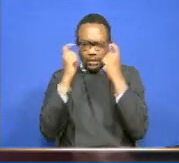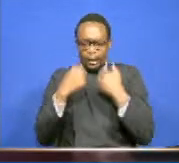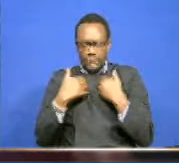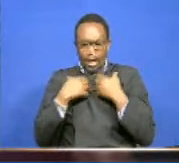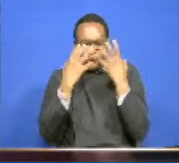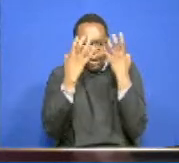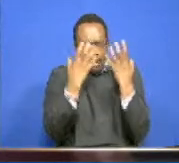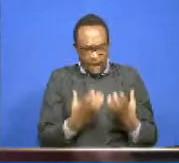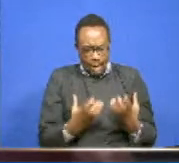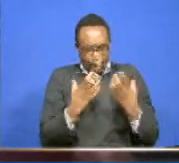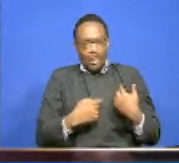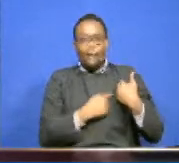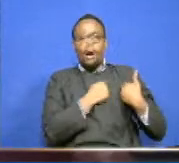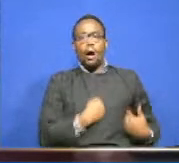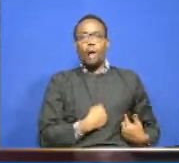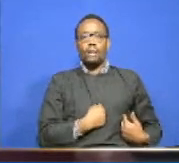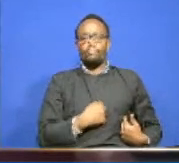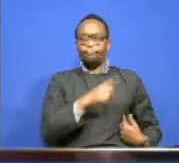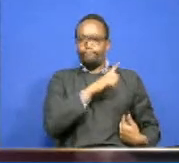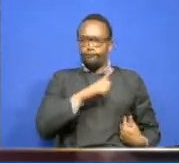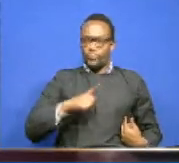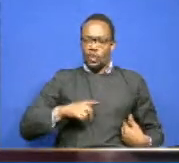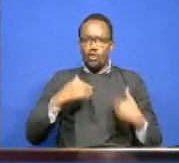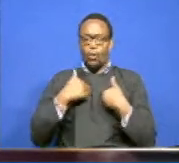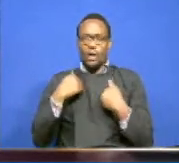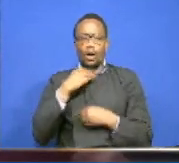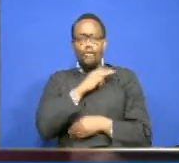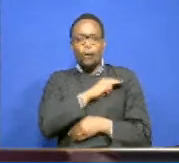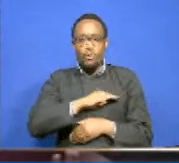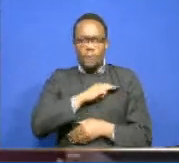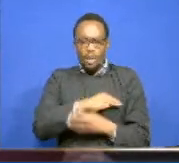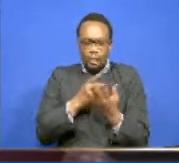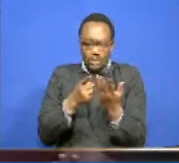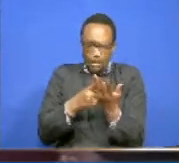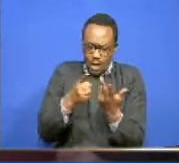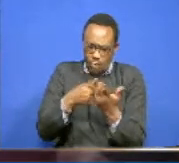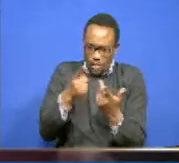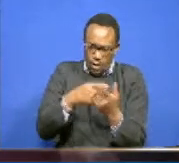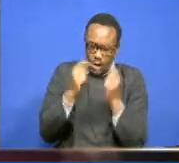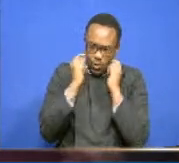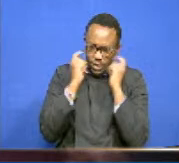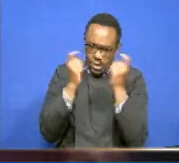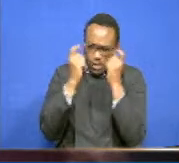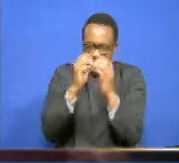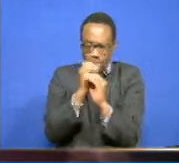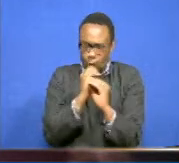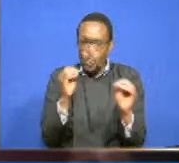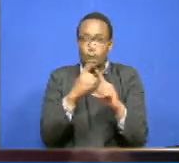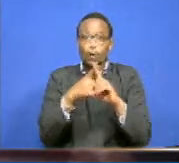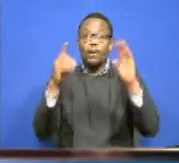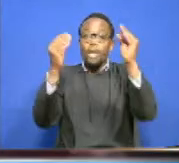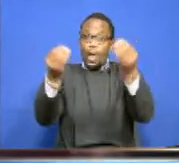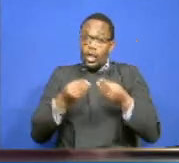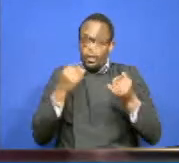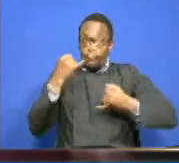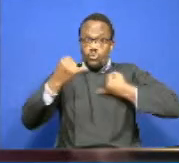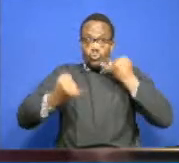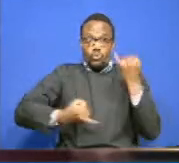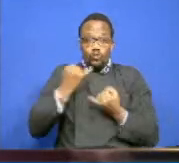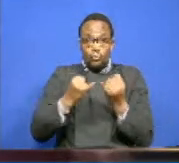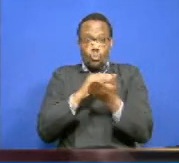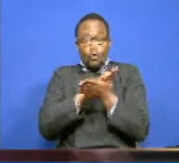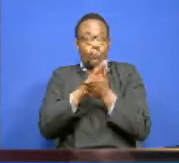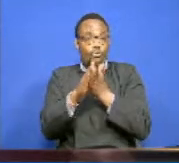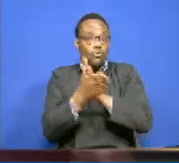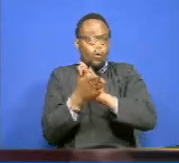on our hearts. Lord, have mercy. Count them not against us. Grant us the joy of